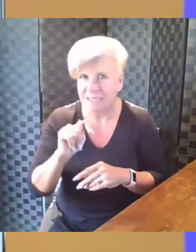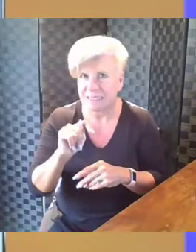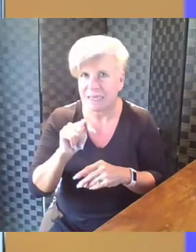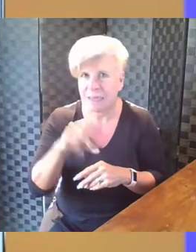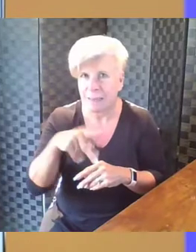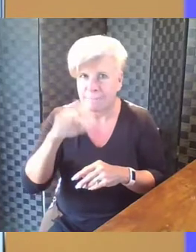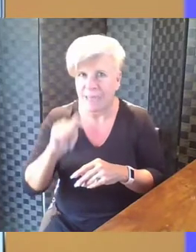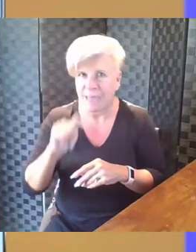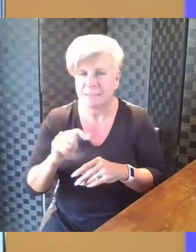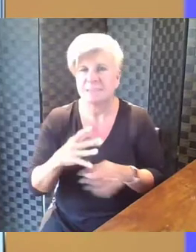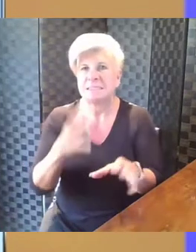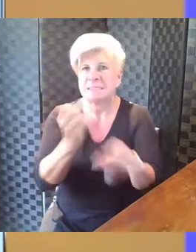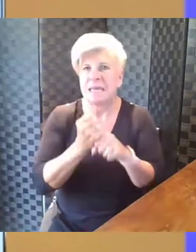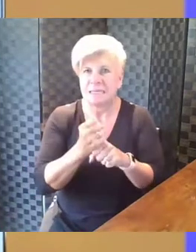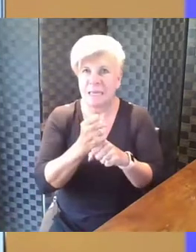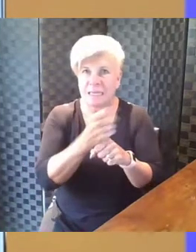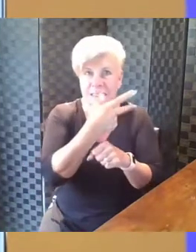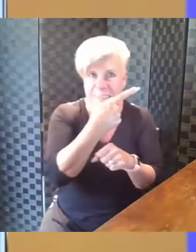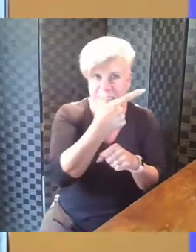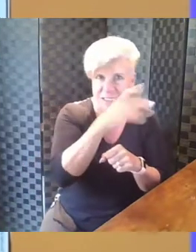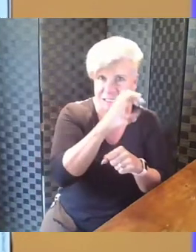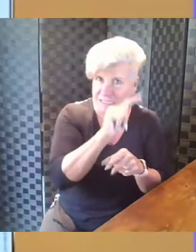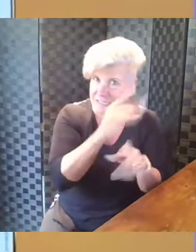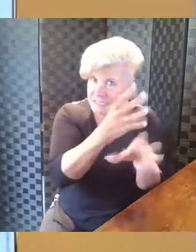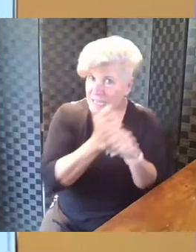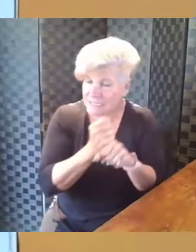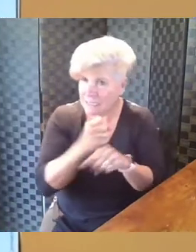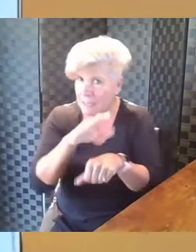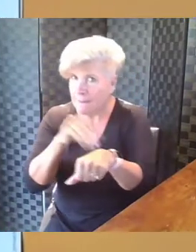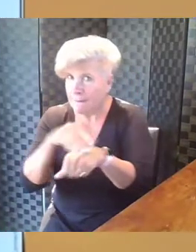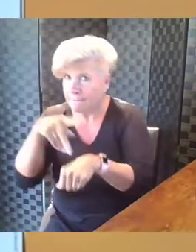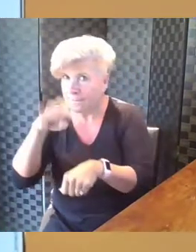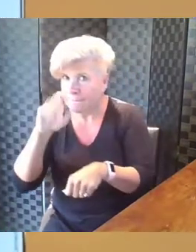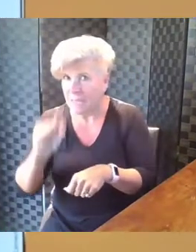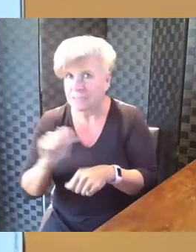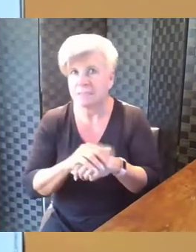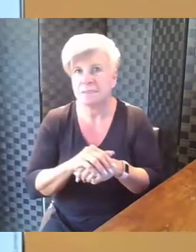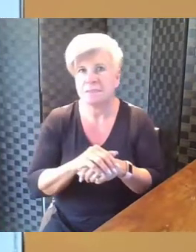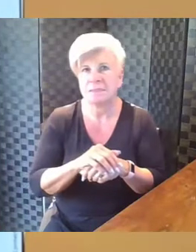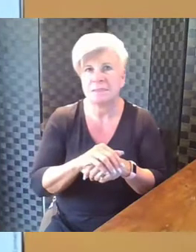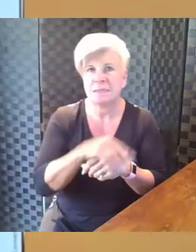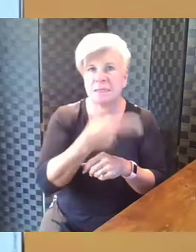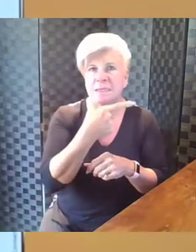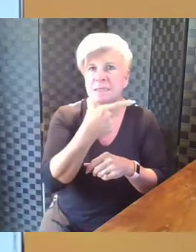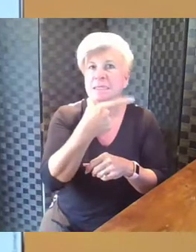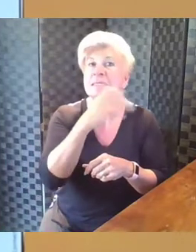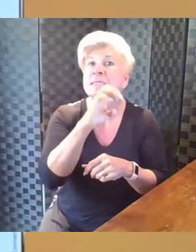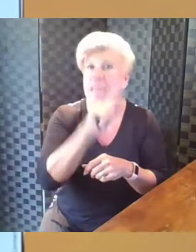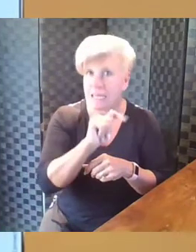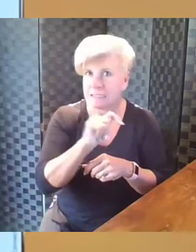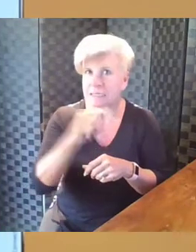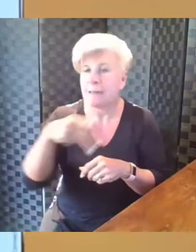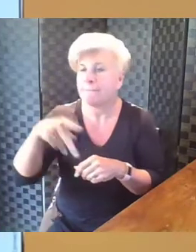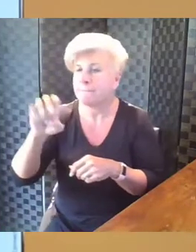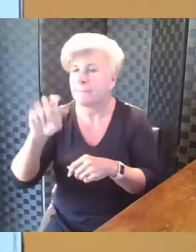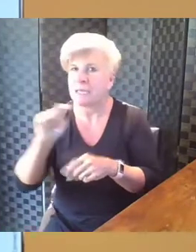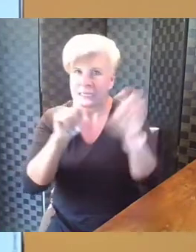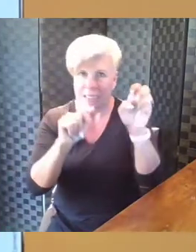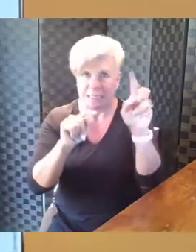a pet? And those two words rhyme, even though sometimes people around here don't make it sound like they do. They have the same ending,